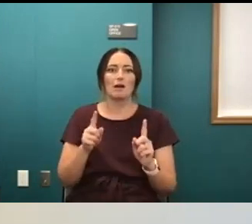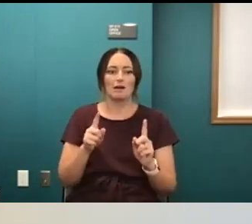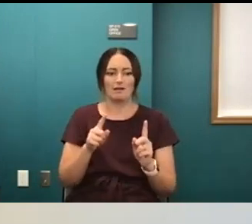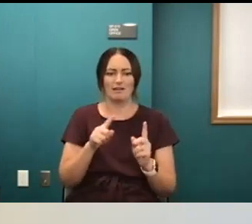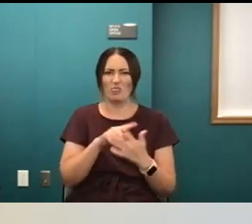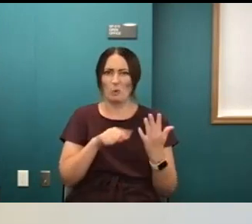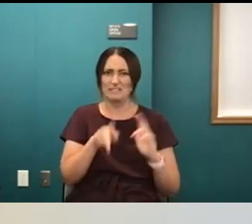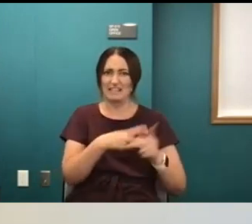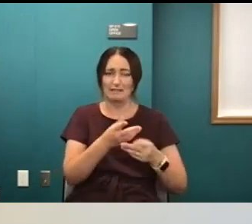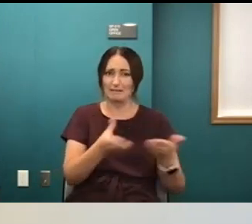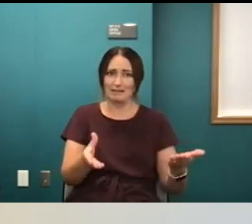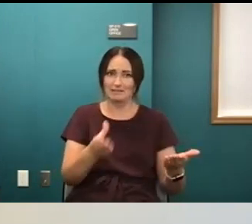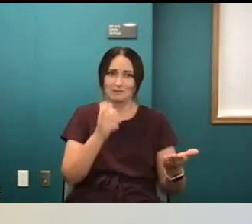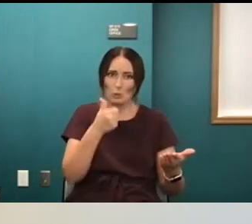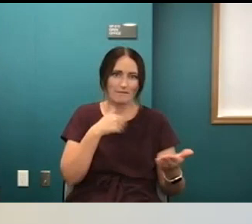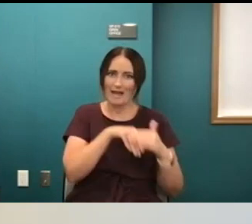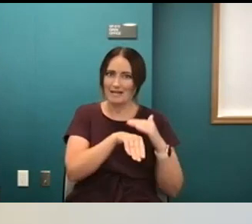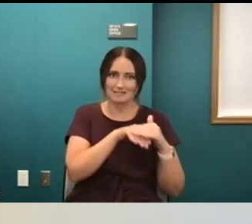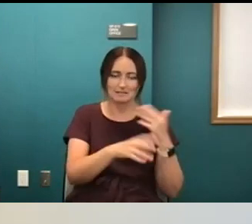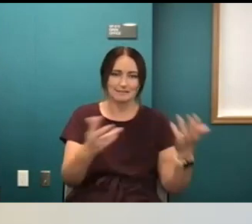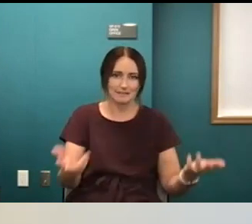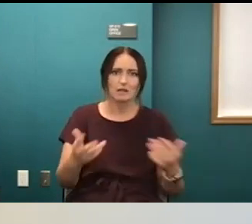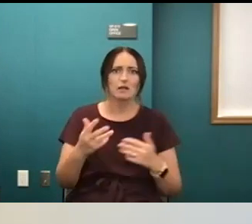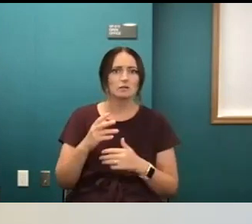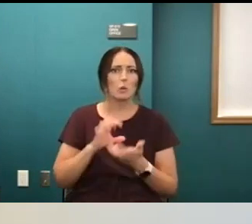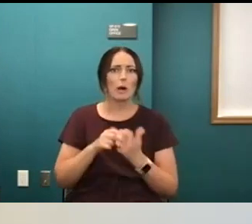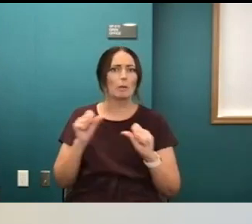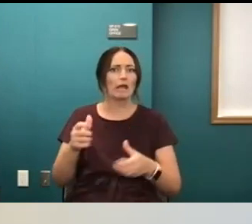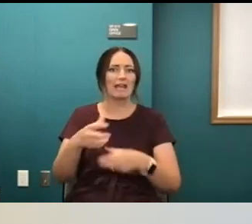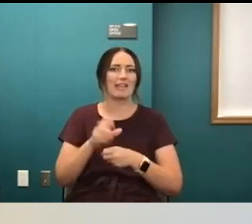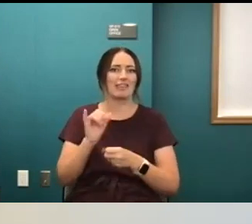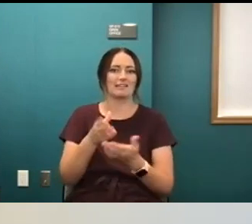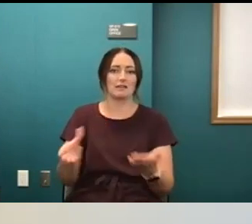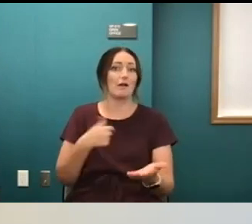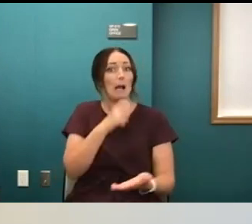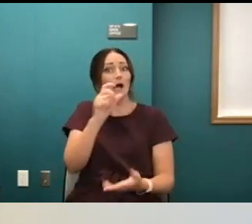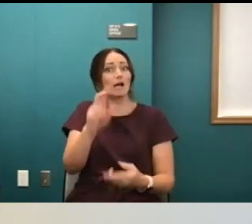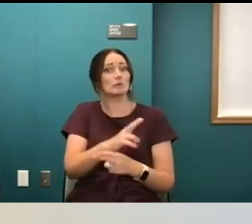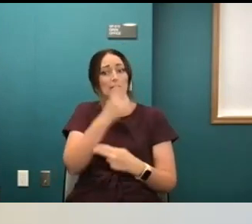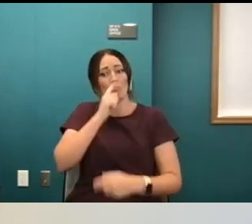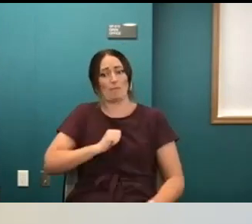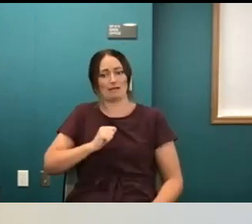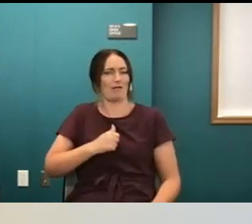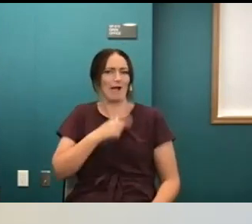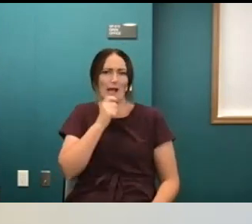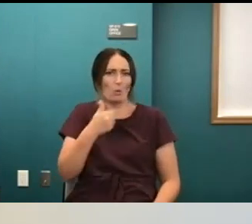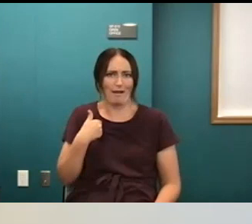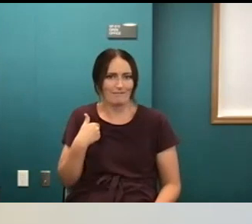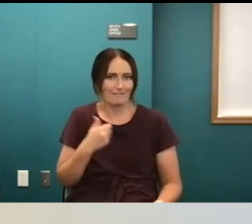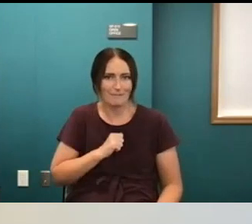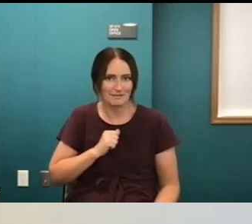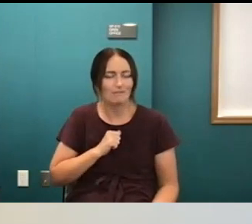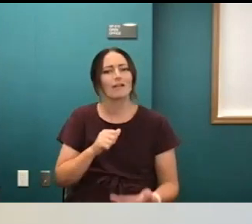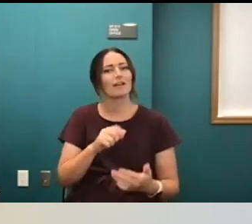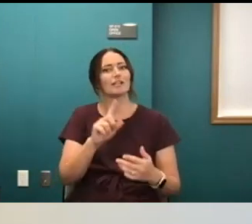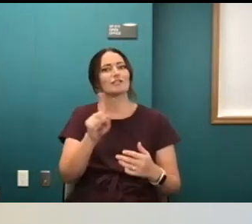been given access to. So is there a way to get that stuff? Because I'm not using it for myself. I don't wear implants. I'm literally just using it